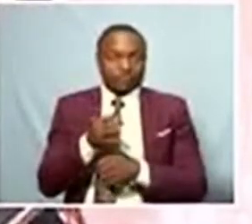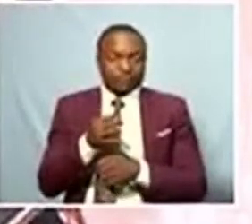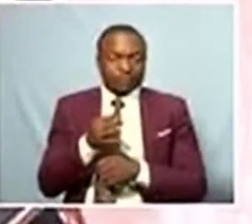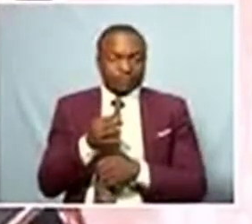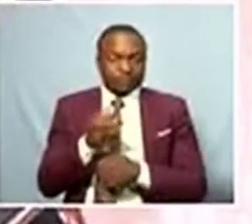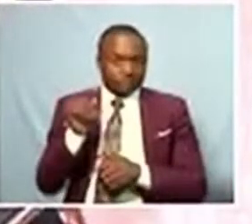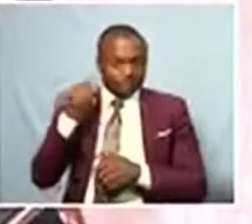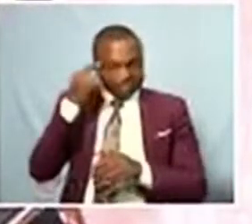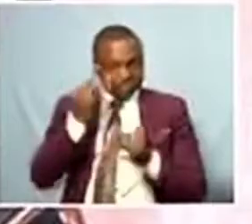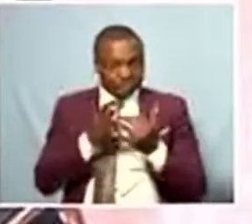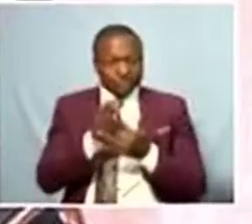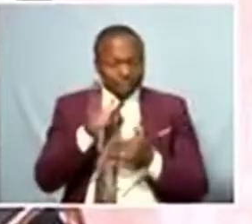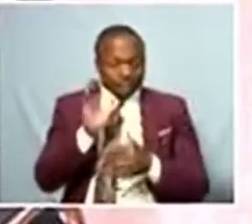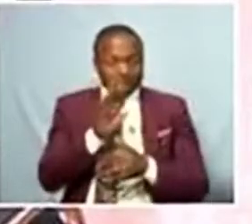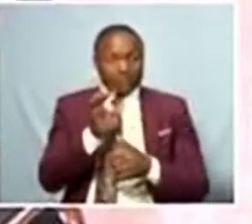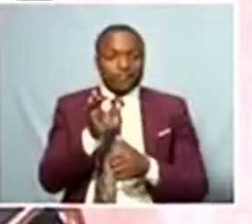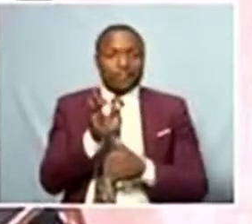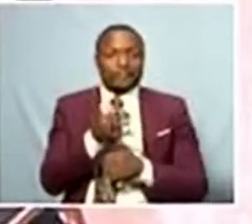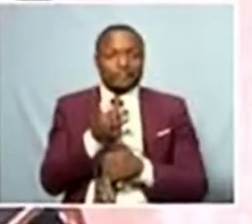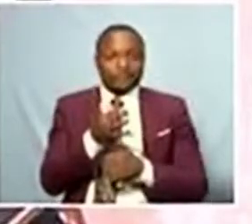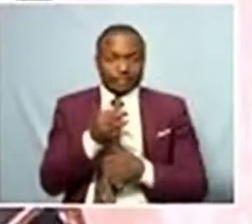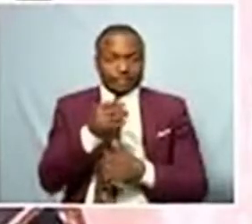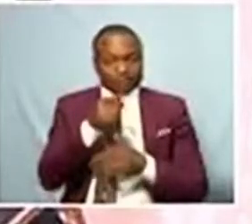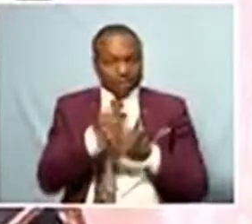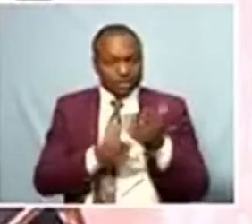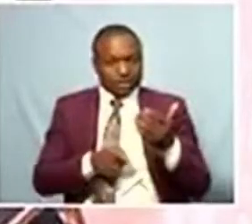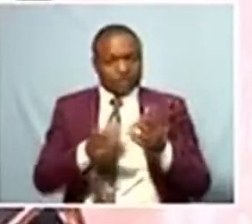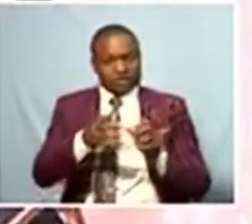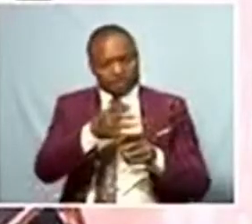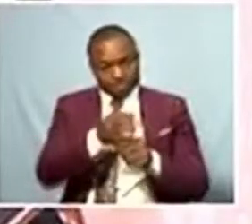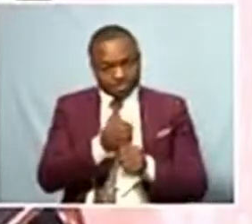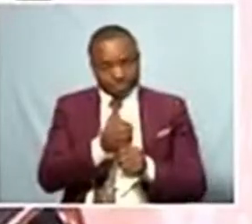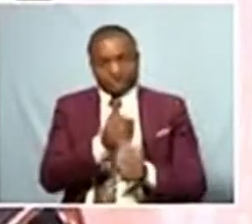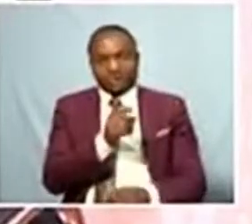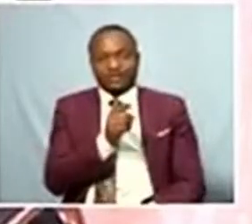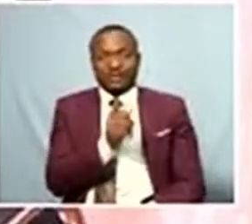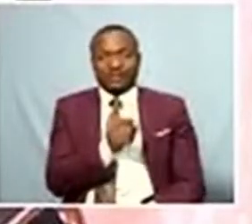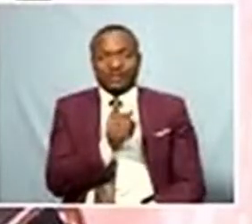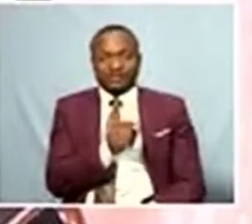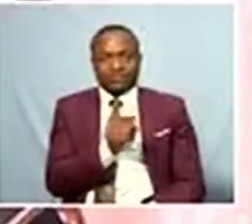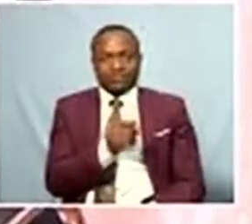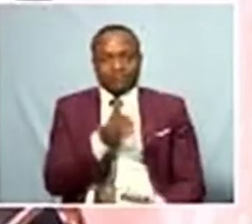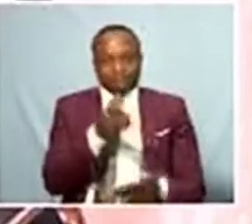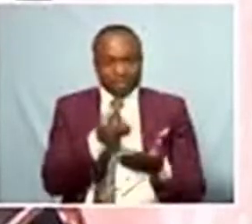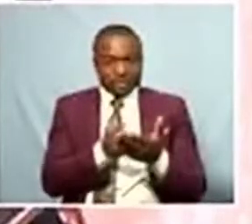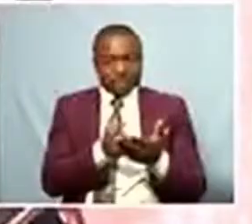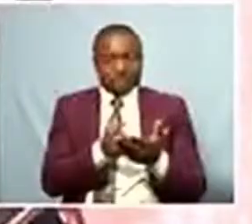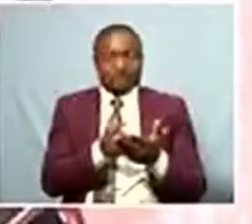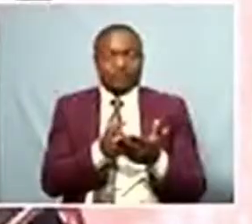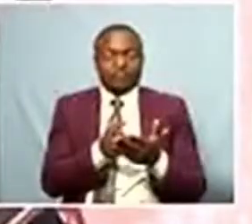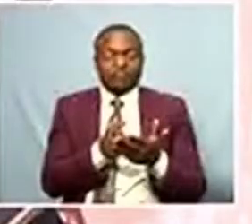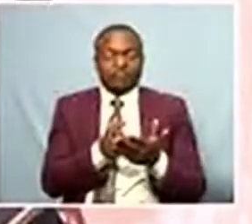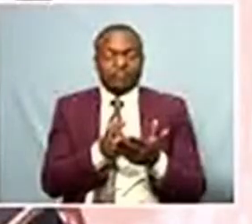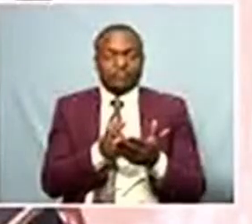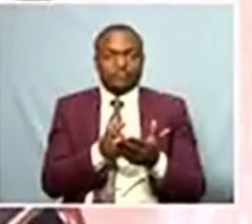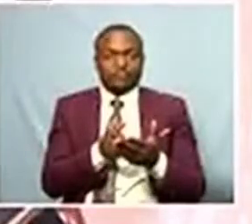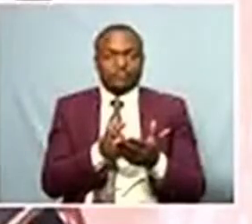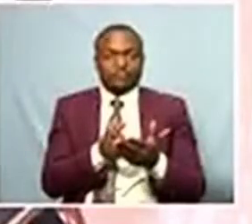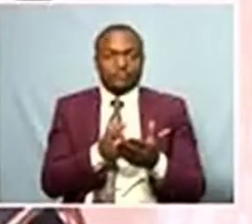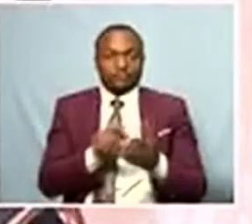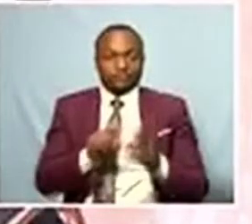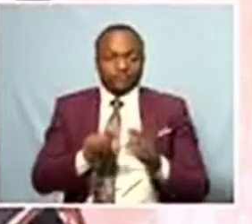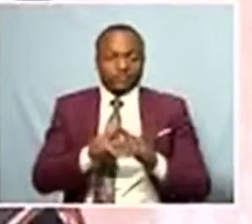embassy, and what we've received from them is that this is a pilot project